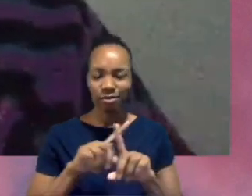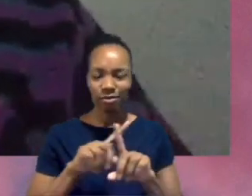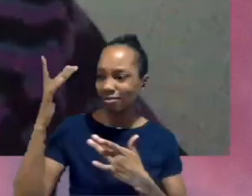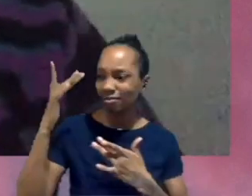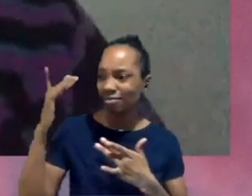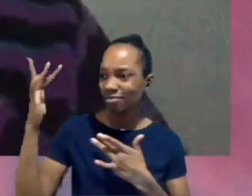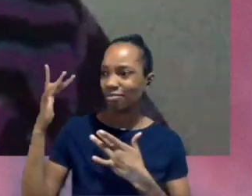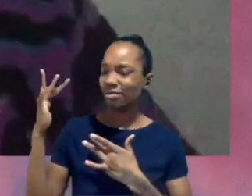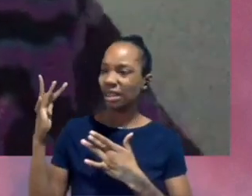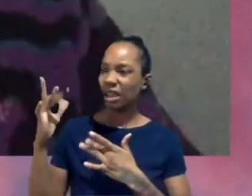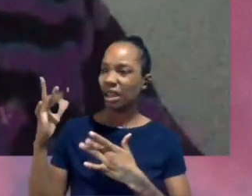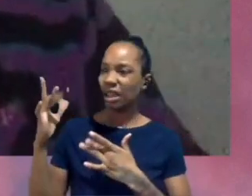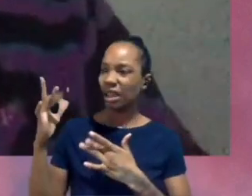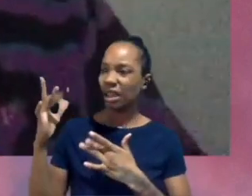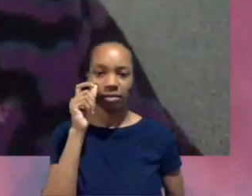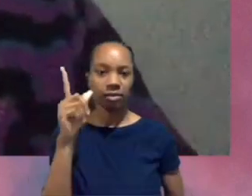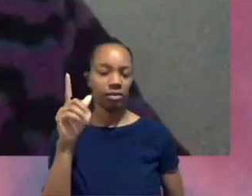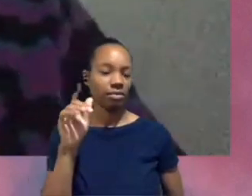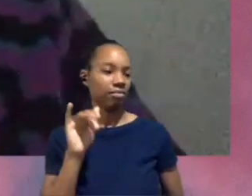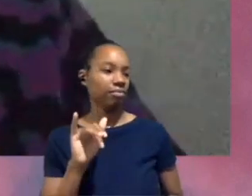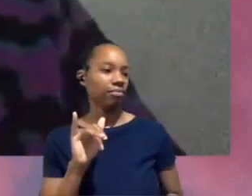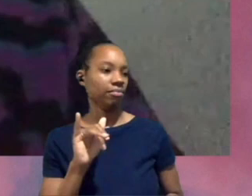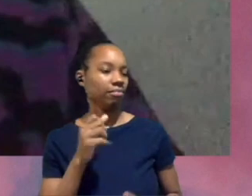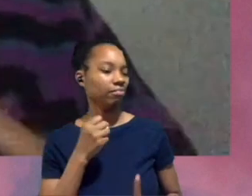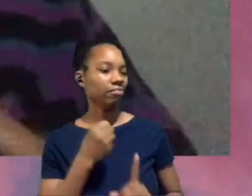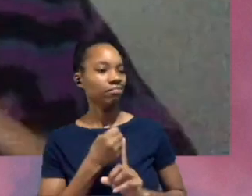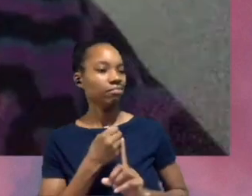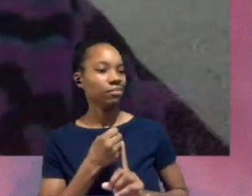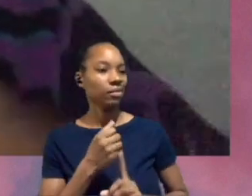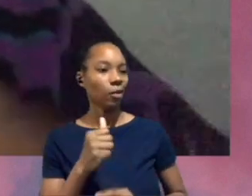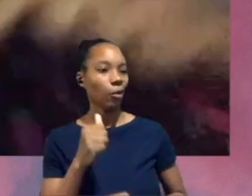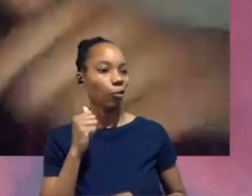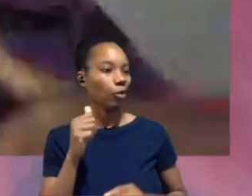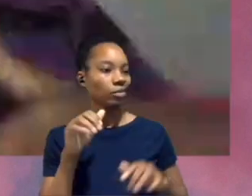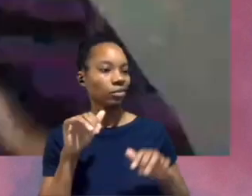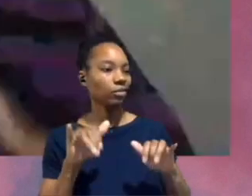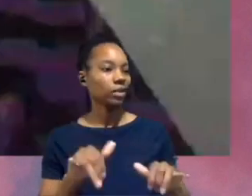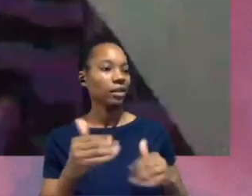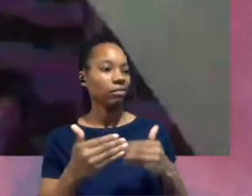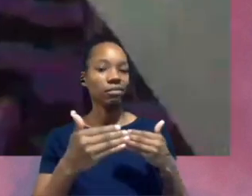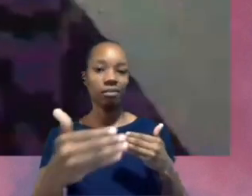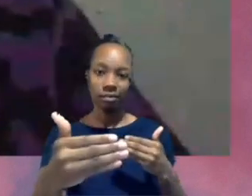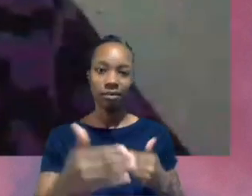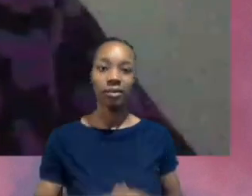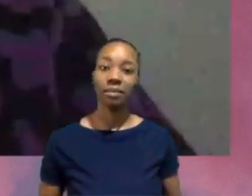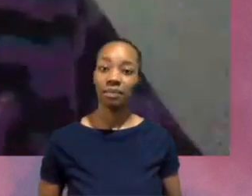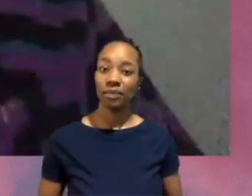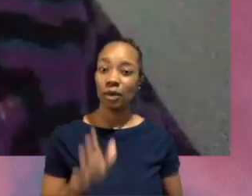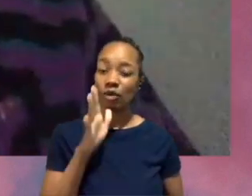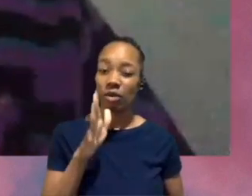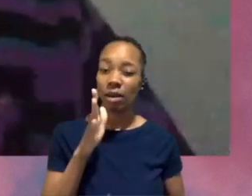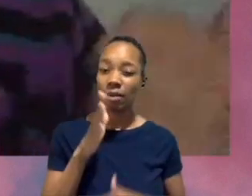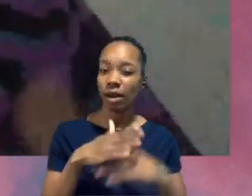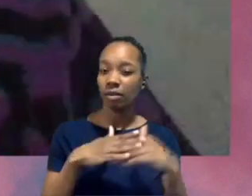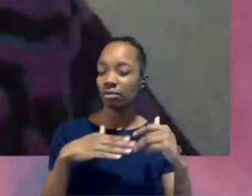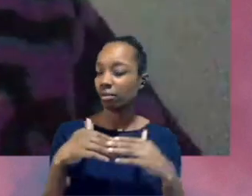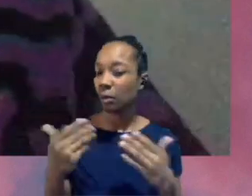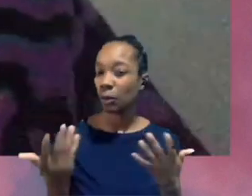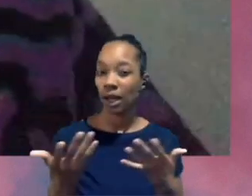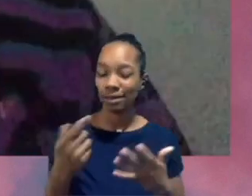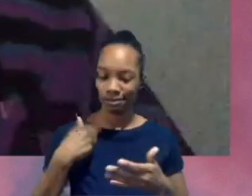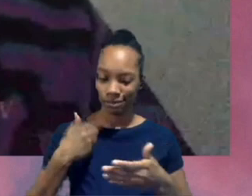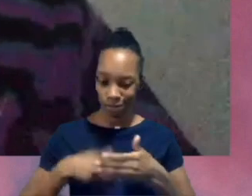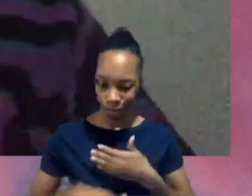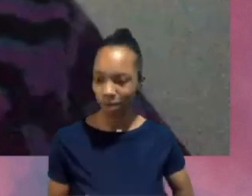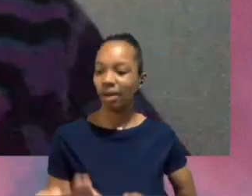by surprise and told her she'd never be the same. The one comfort my grandma found in this land was holding me as a baby. 16 years later,